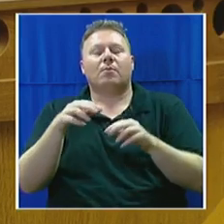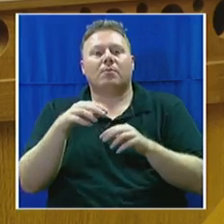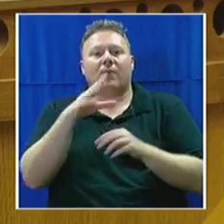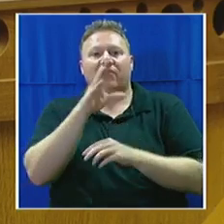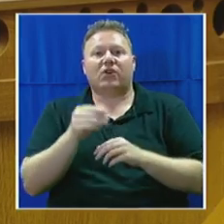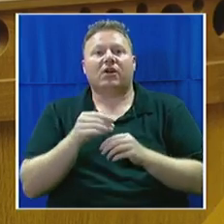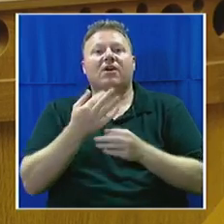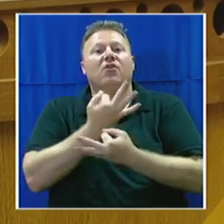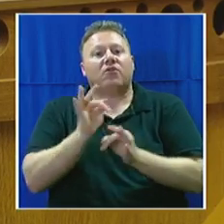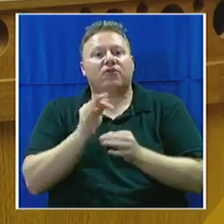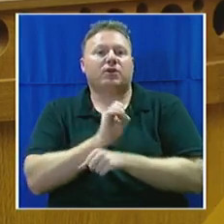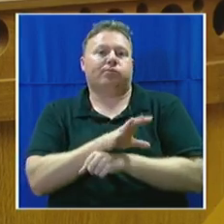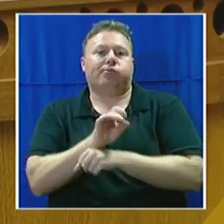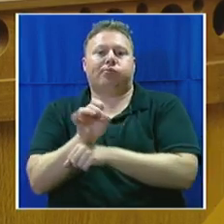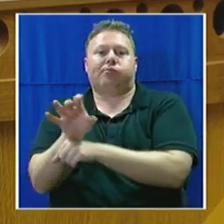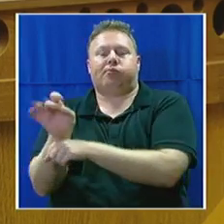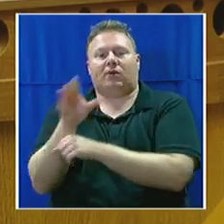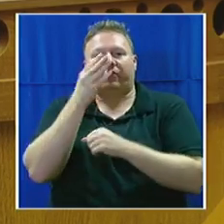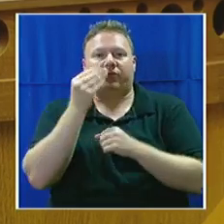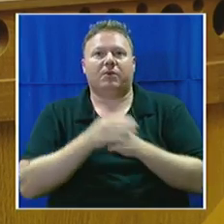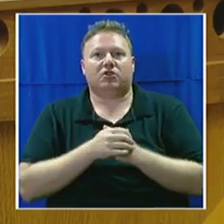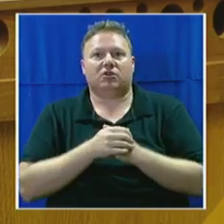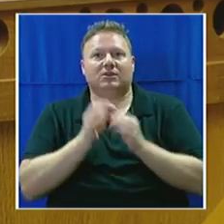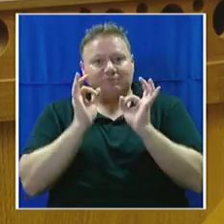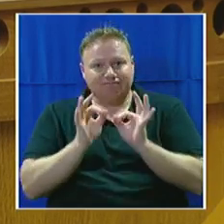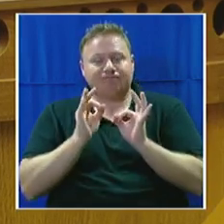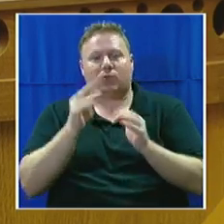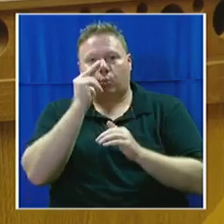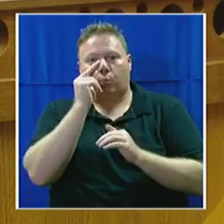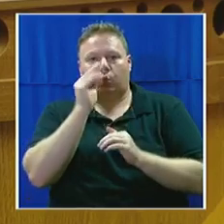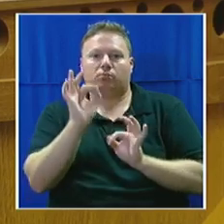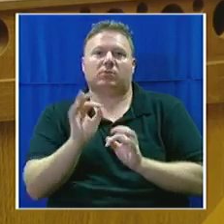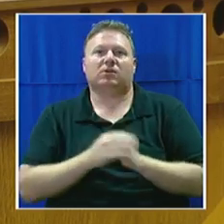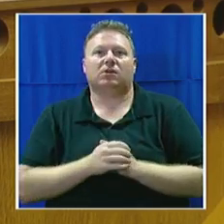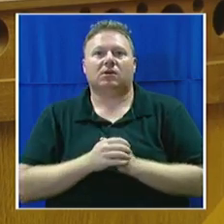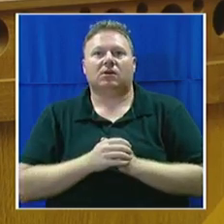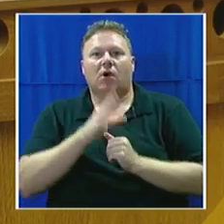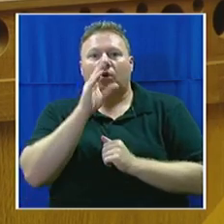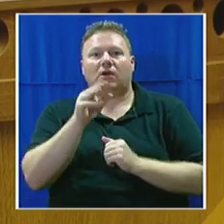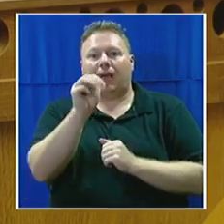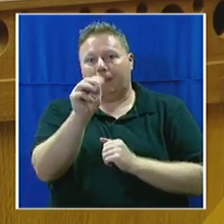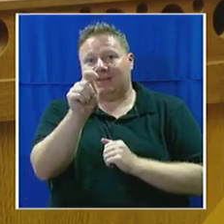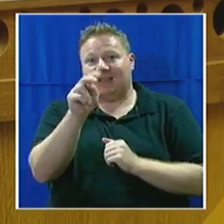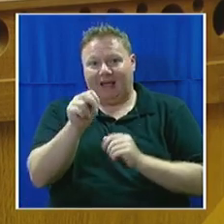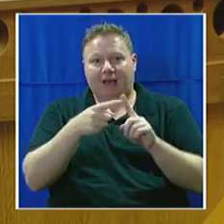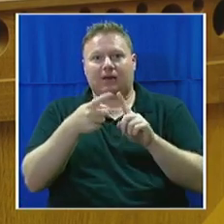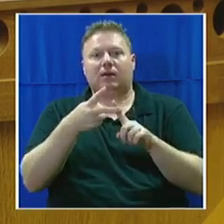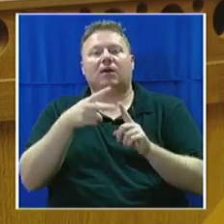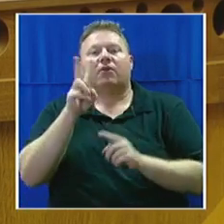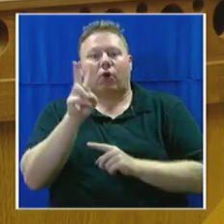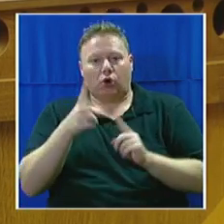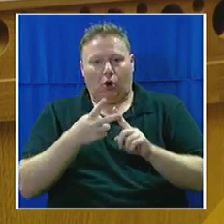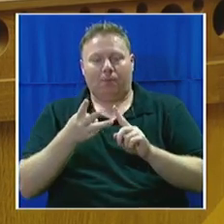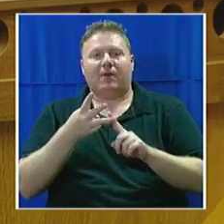the daily to their viewers, particularly during primetime news. We are calling on MTN, Vodacom, Telkom, and